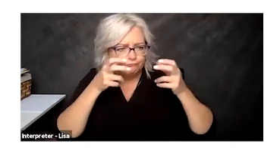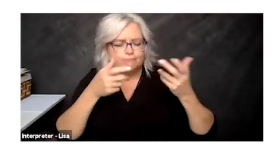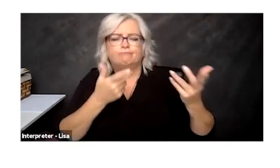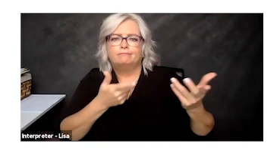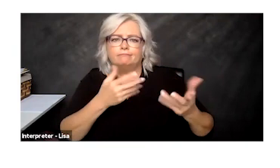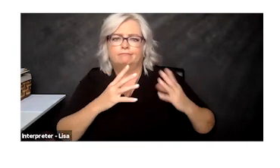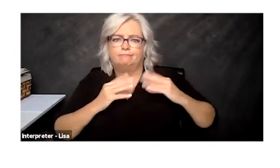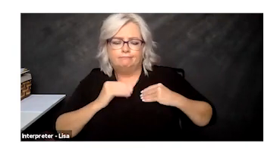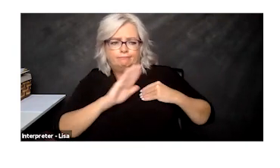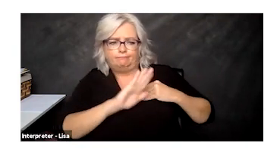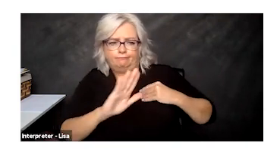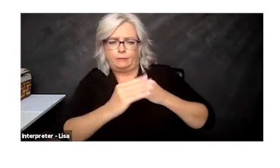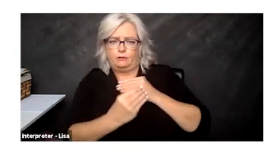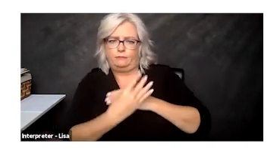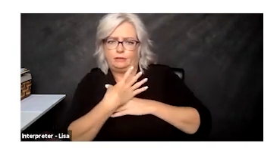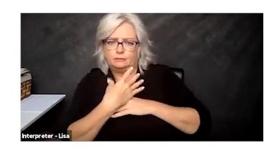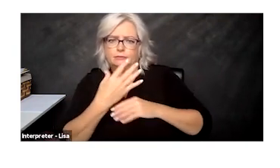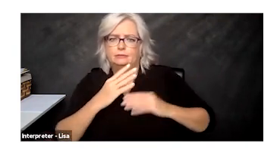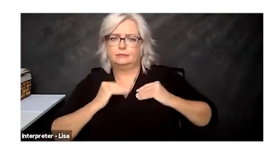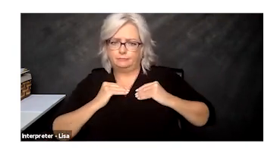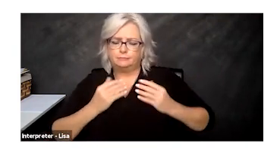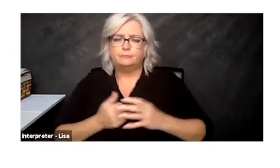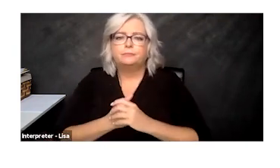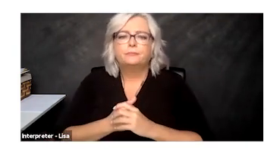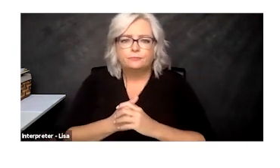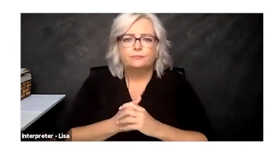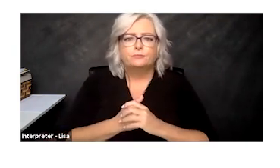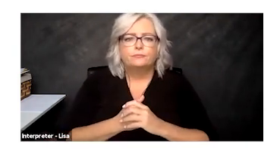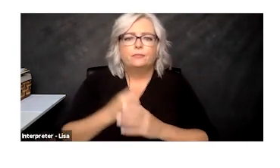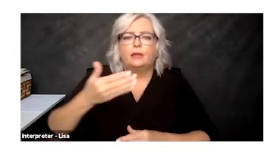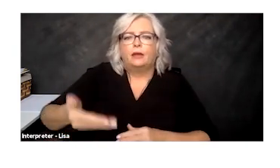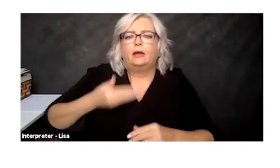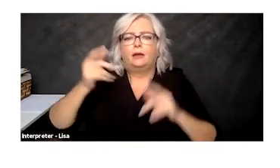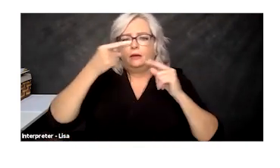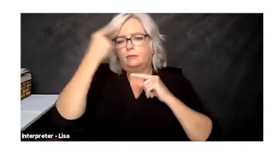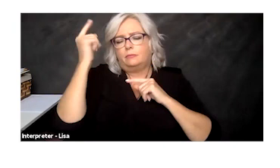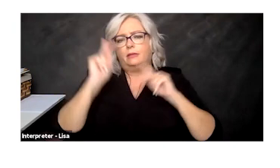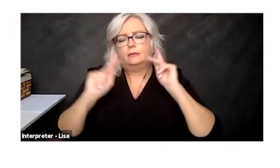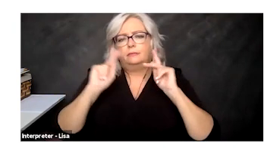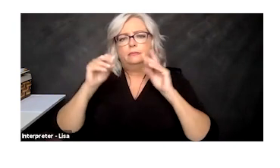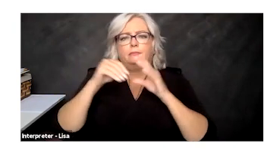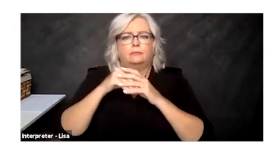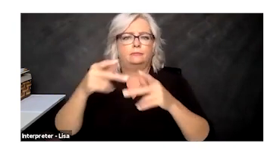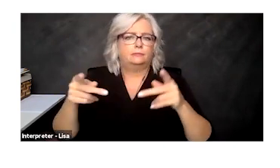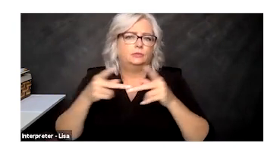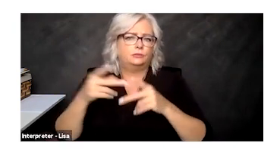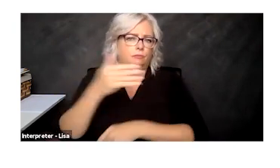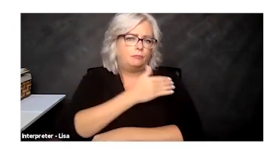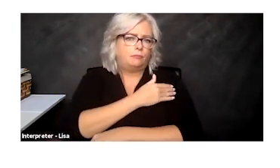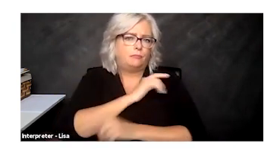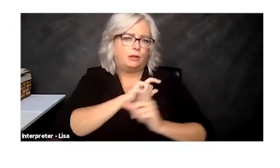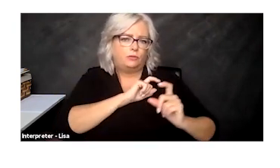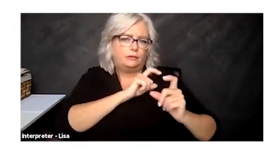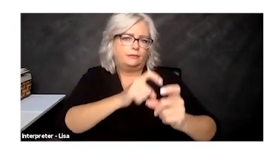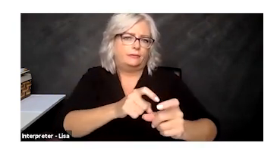things should be done within the brand. So hire Black people in positions of power and actually give them power, space,